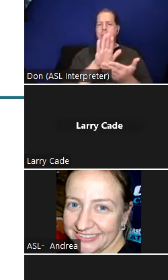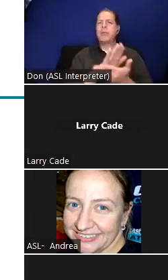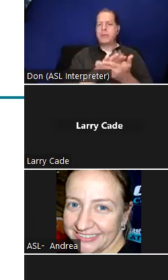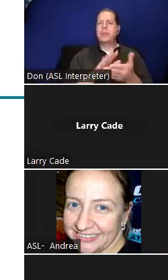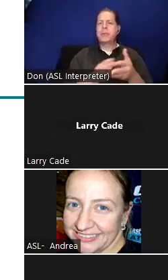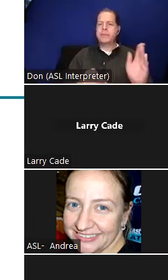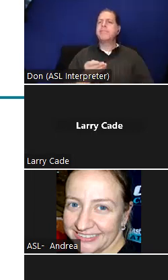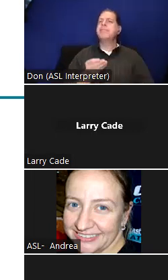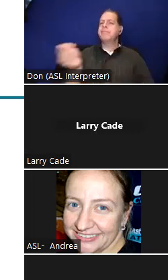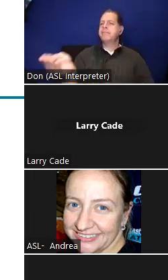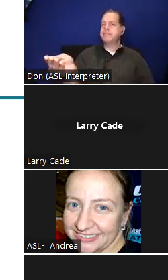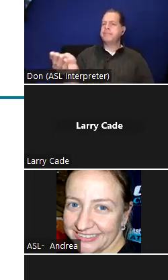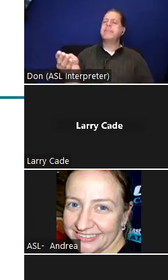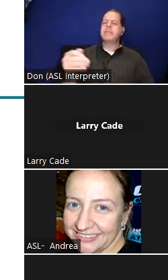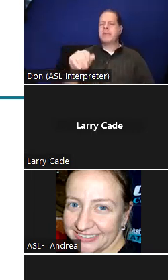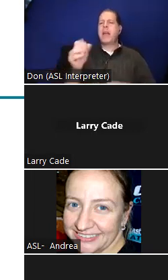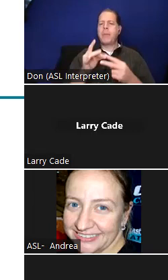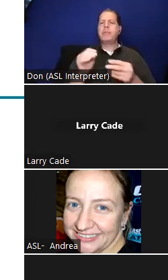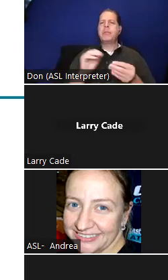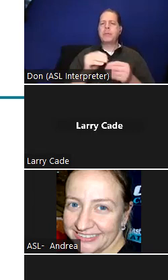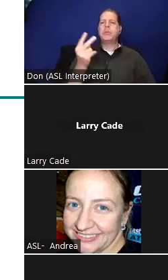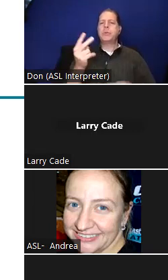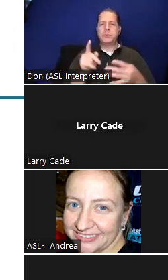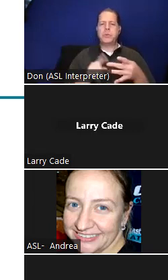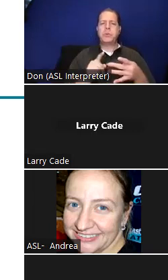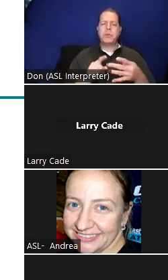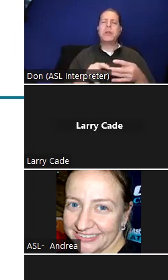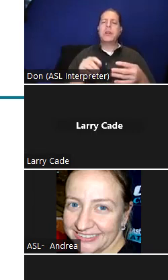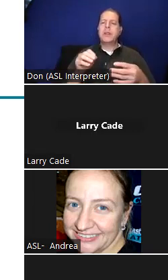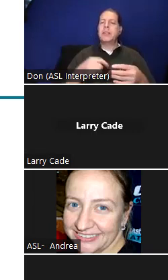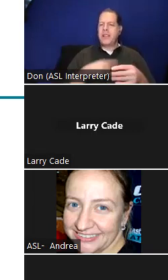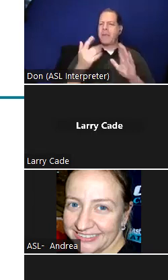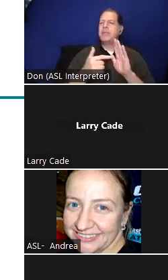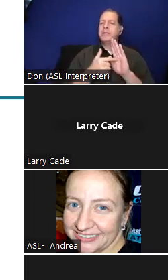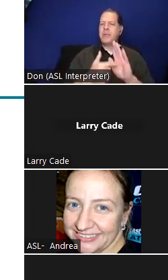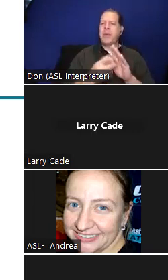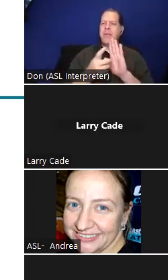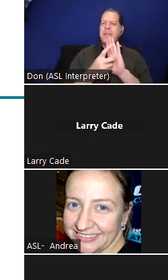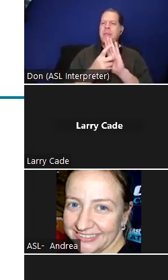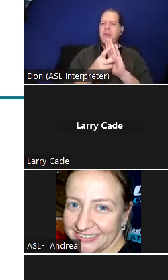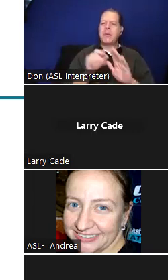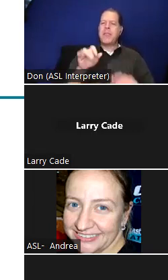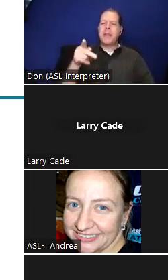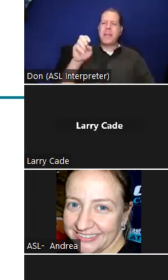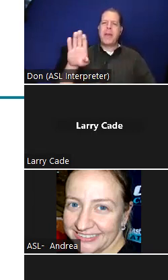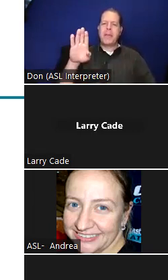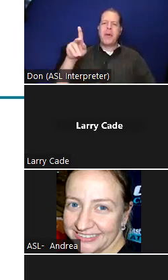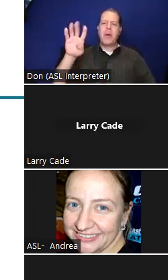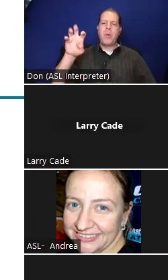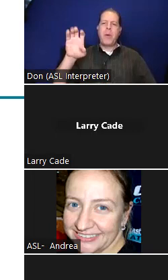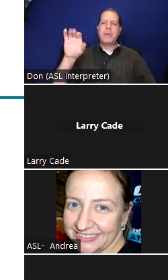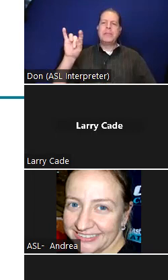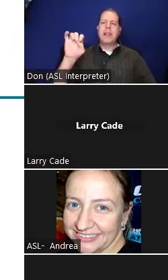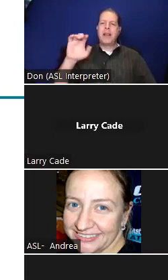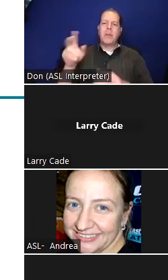that's option 2, would be a paper enrollment form. And I'm going to show you a little demo of the PEB website where they can find a